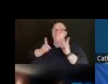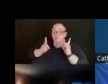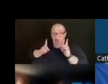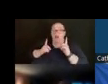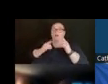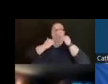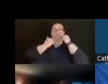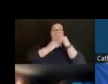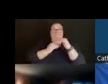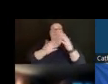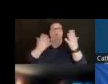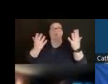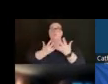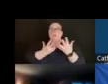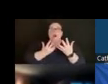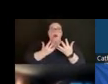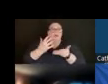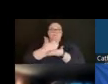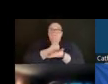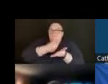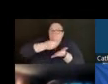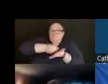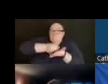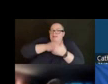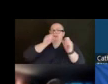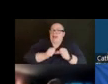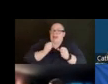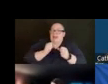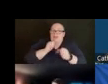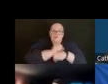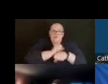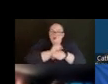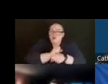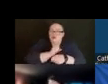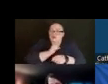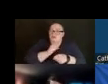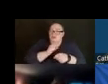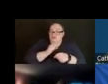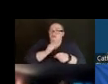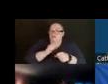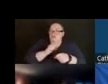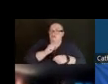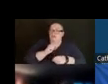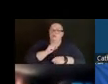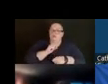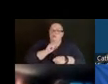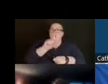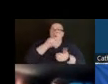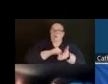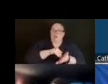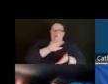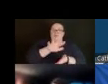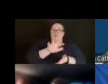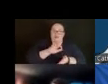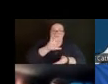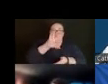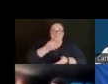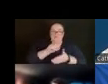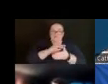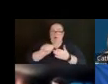called substantial gainful activity. And in 2024, it's $1,550 a month.